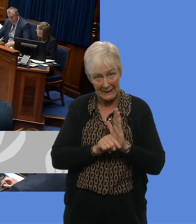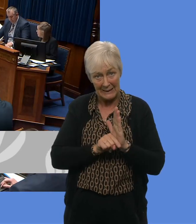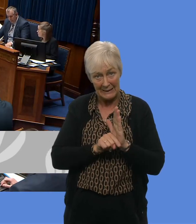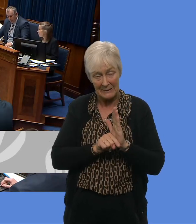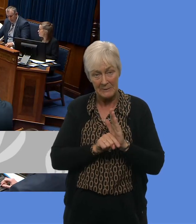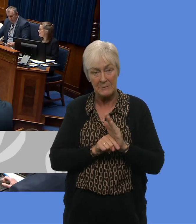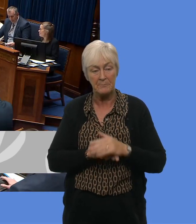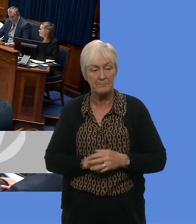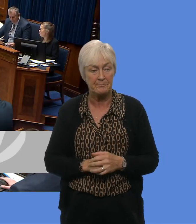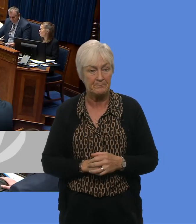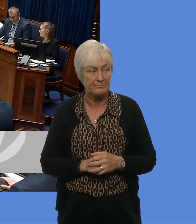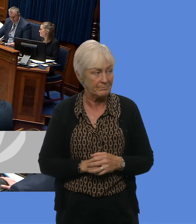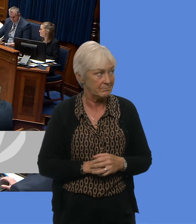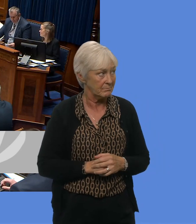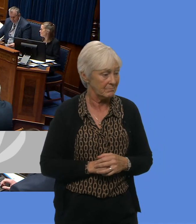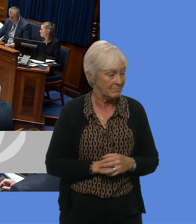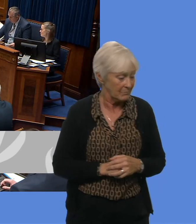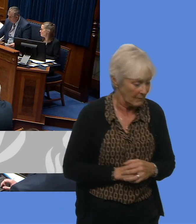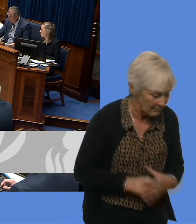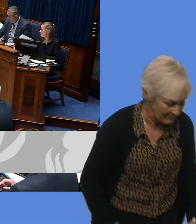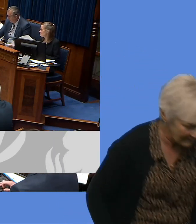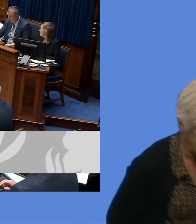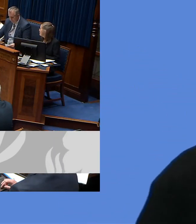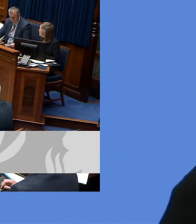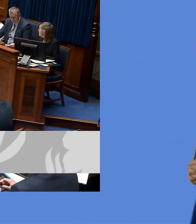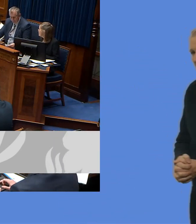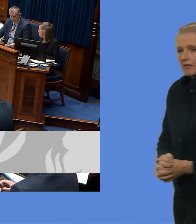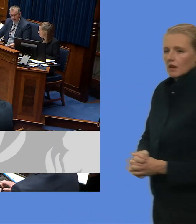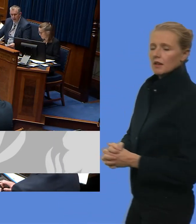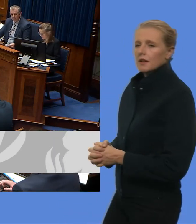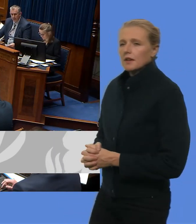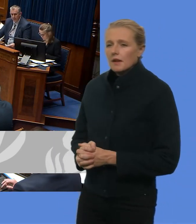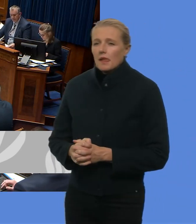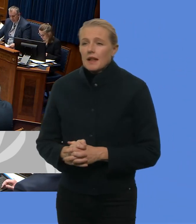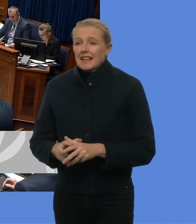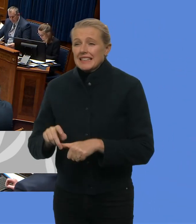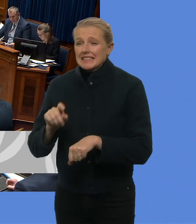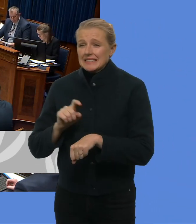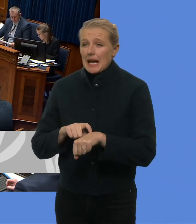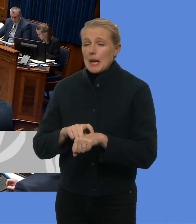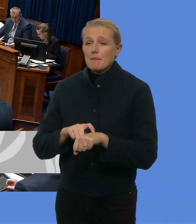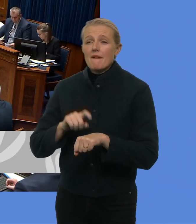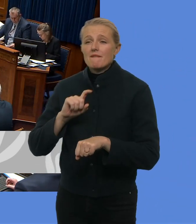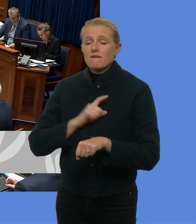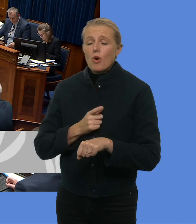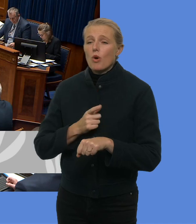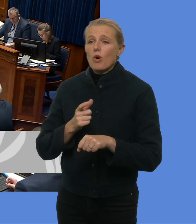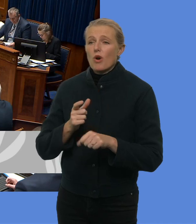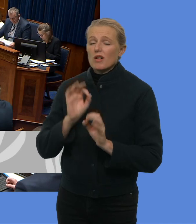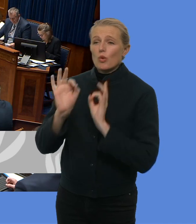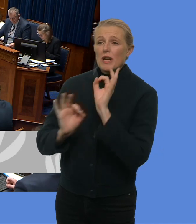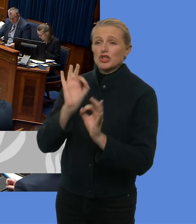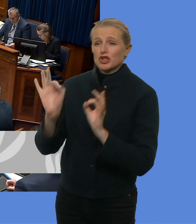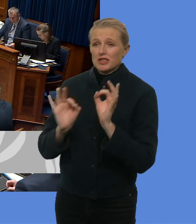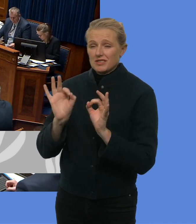Time is up for questions to the Minister. I must commend the Minister on his speed reading that he's learned since he became Education Minister. So it's